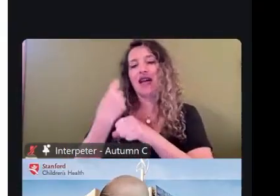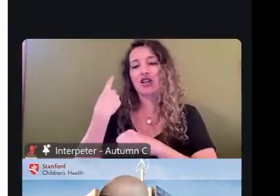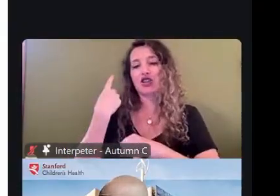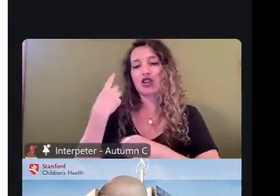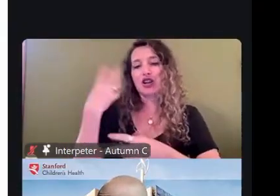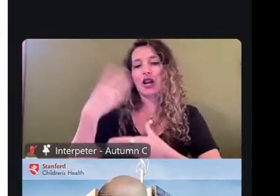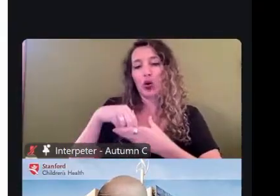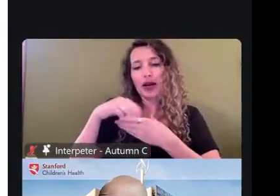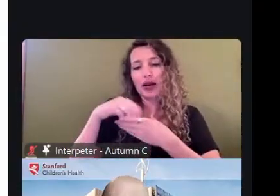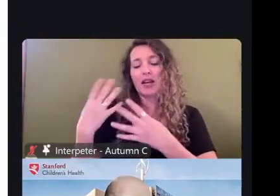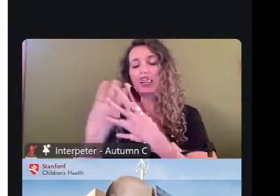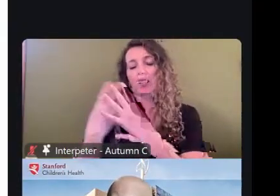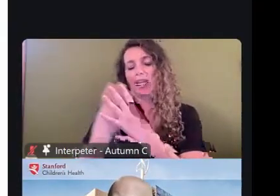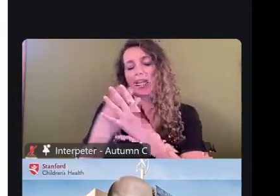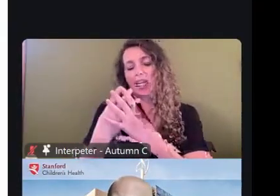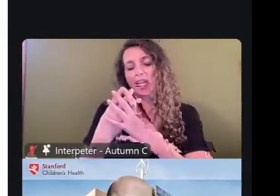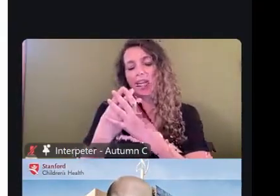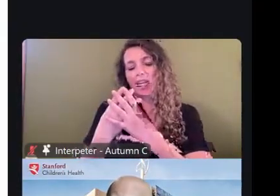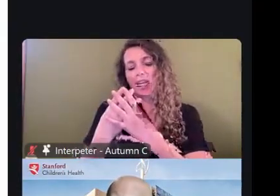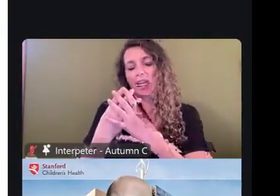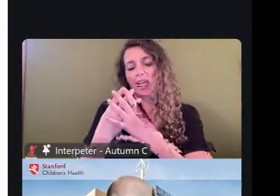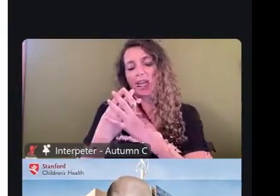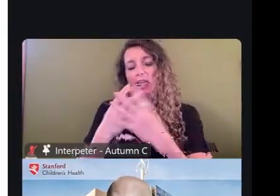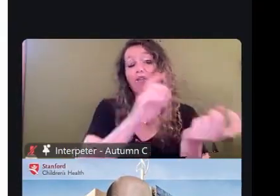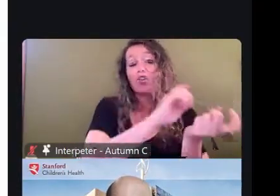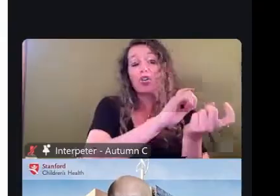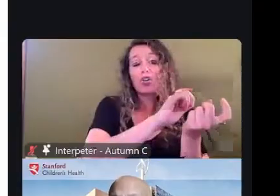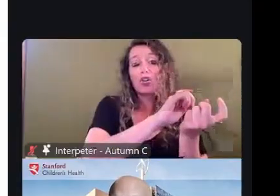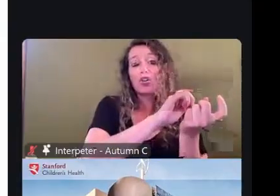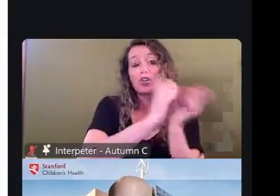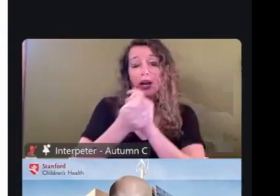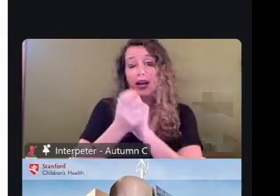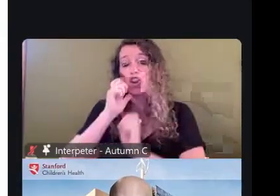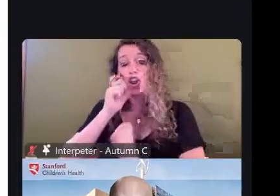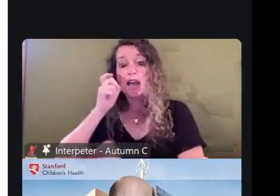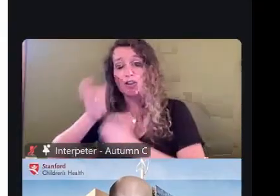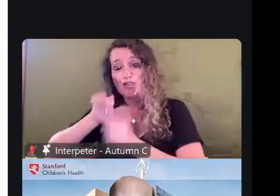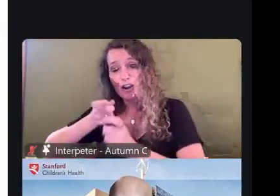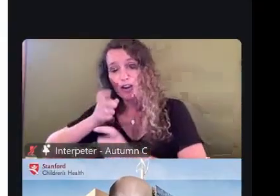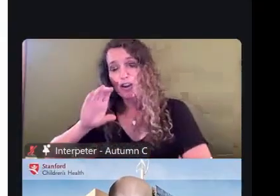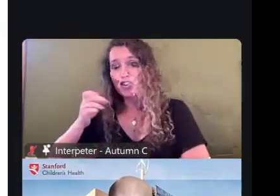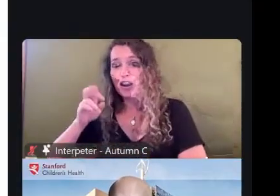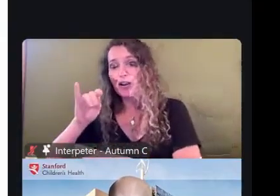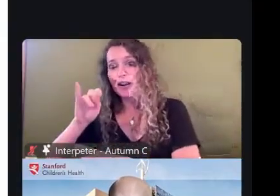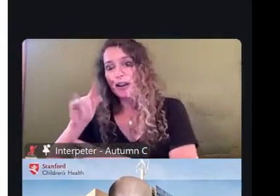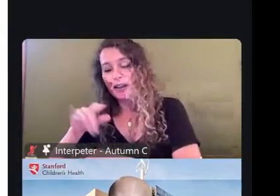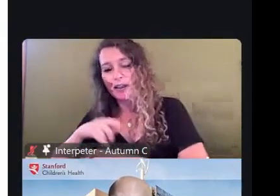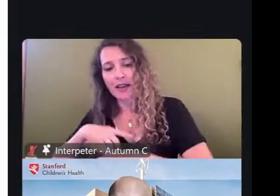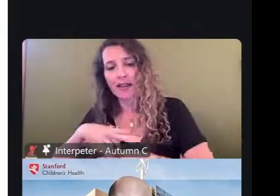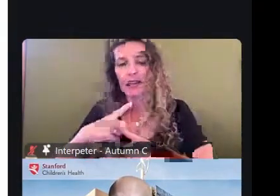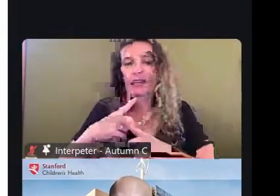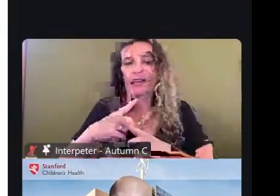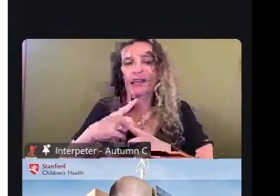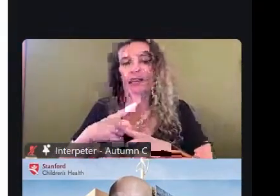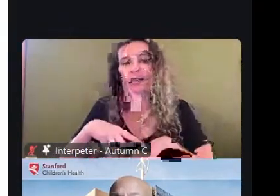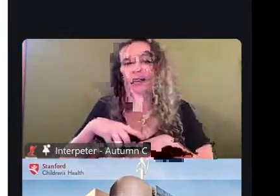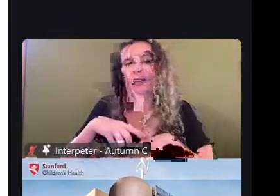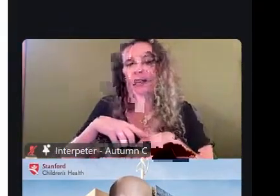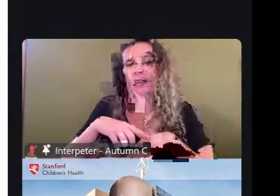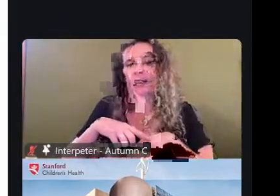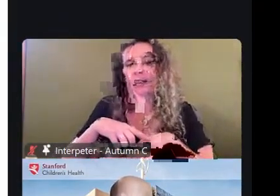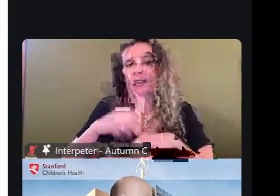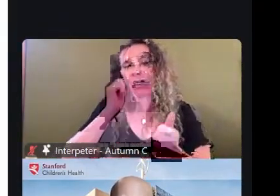a screening of Change Not Charity, chronicling the rise of the passing